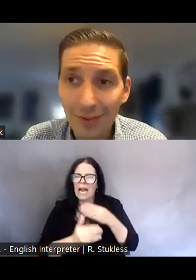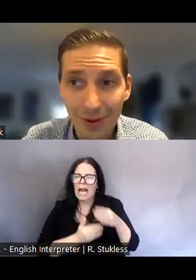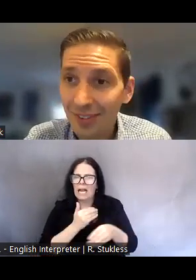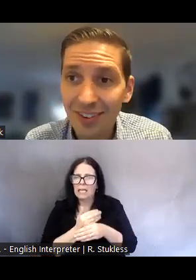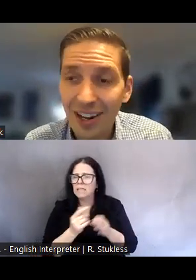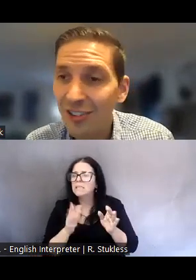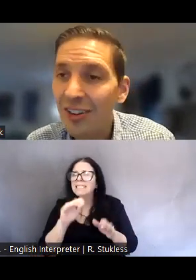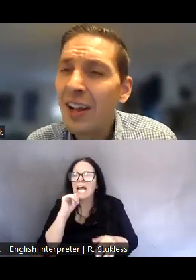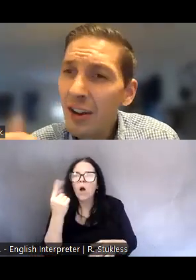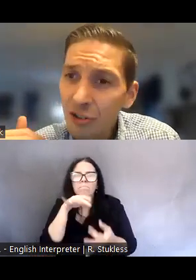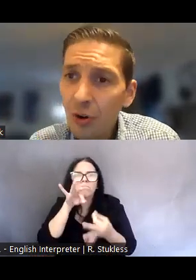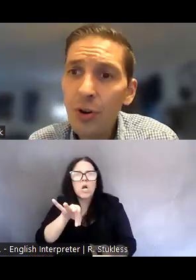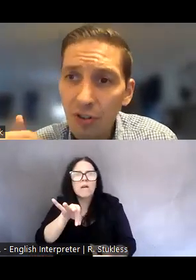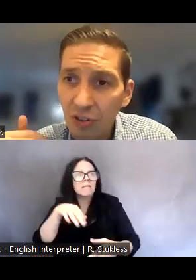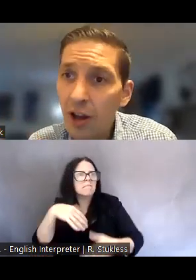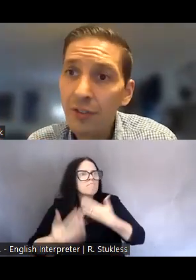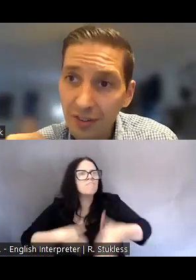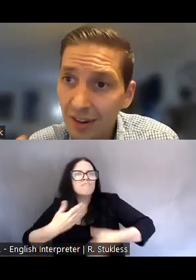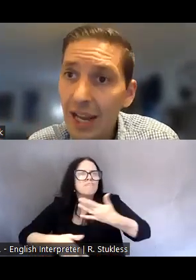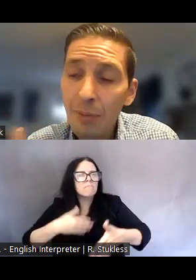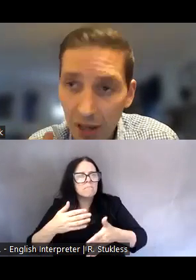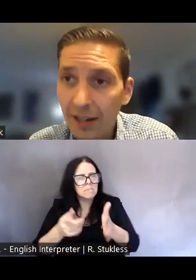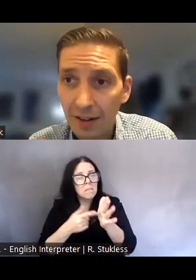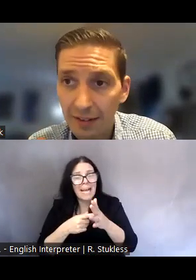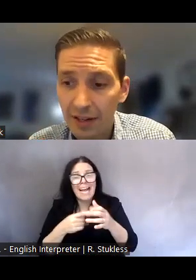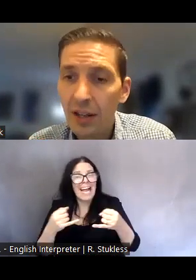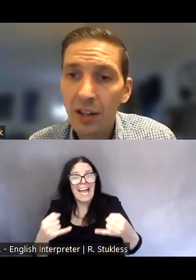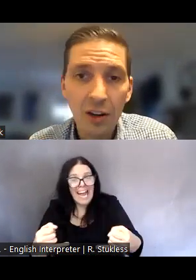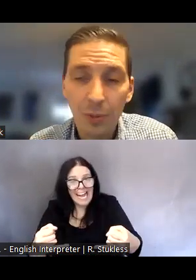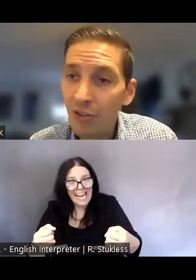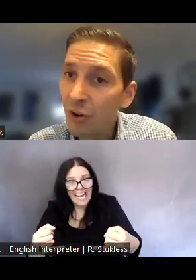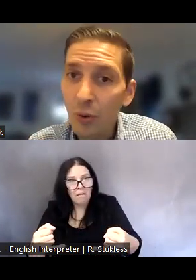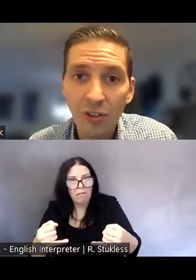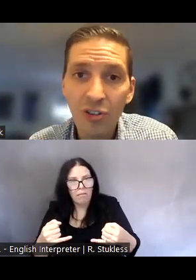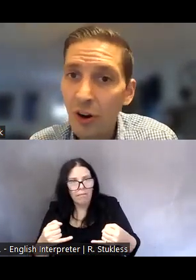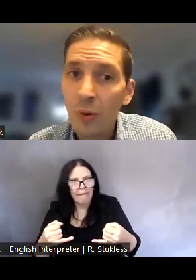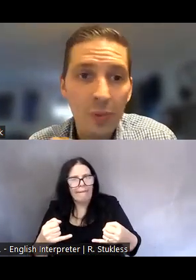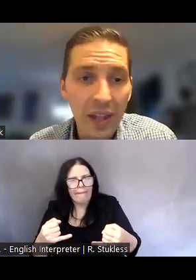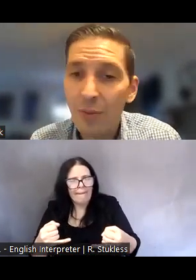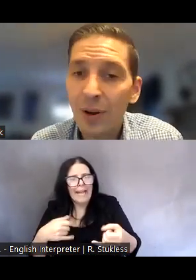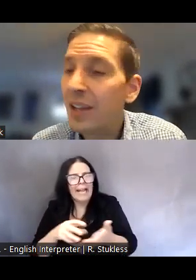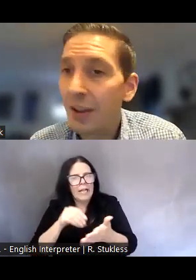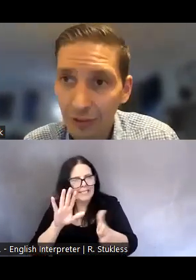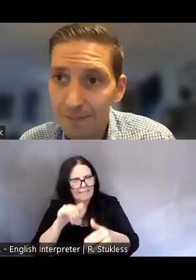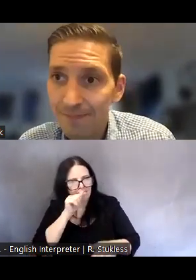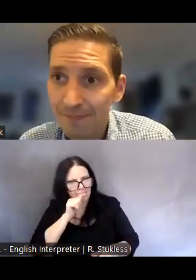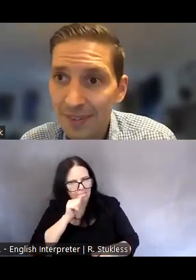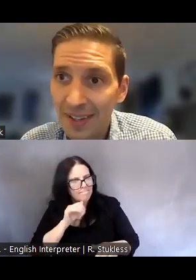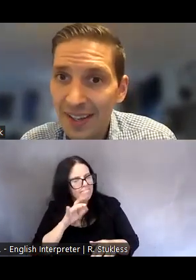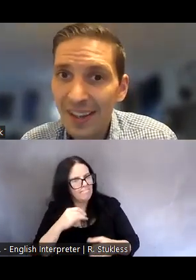like I've said throughout this session, show yourself the same kindness you'll be so quick to show everybody